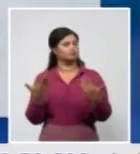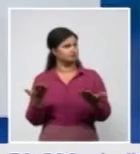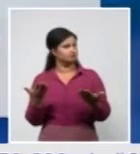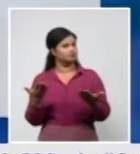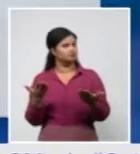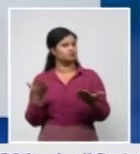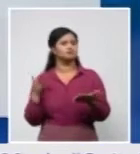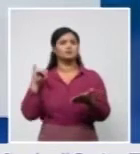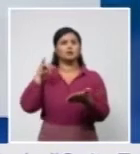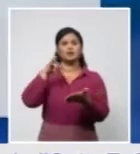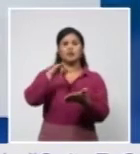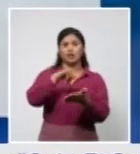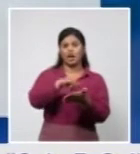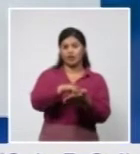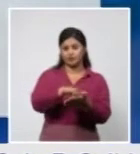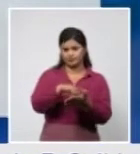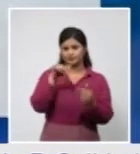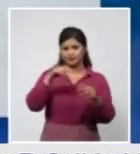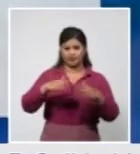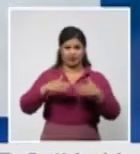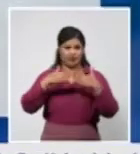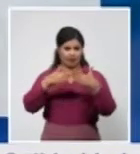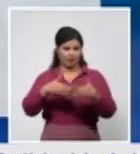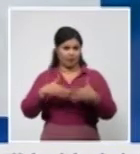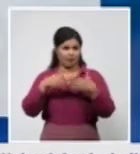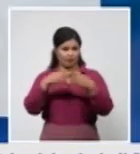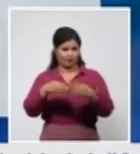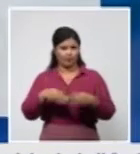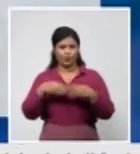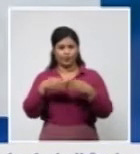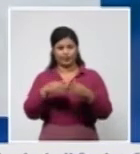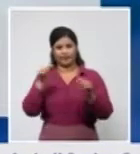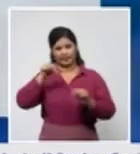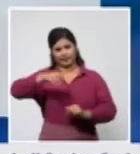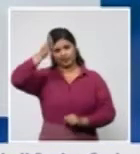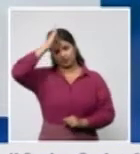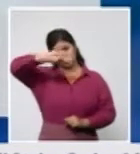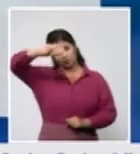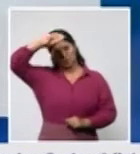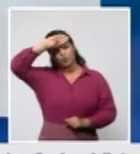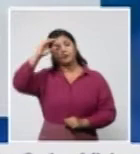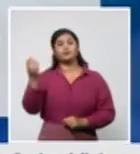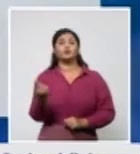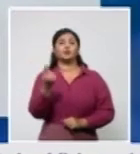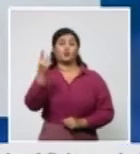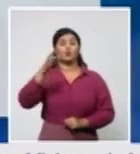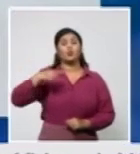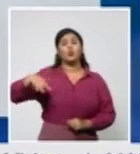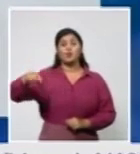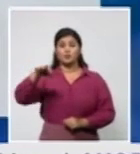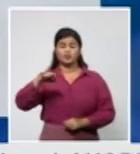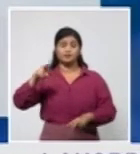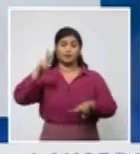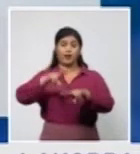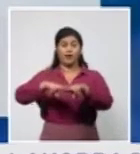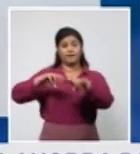Marianao. 10 of the 37 cases are from Artemisa,